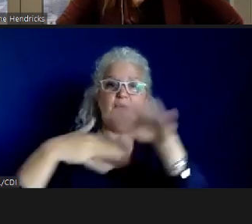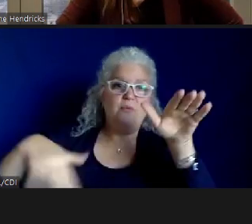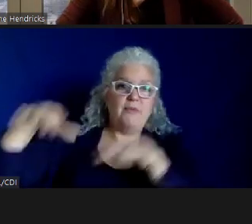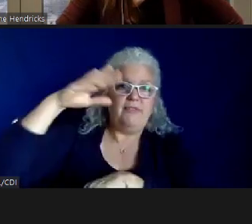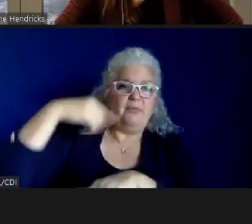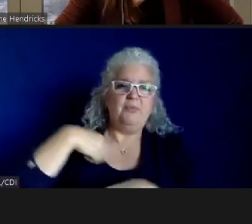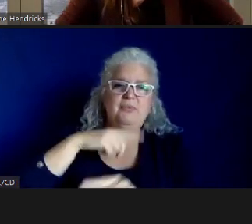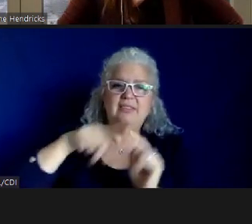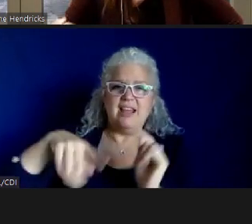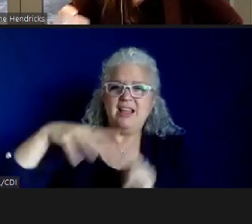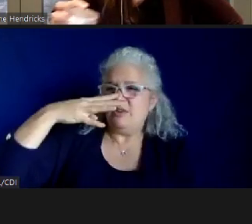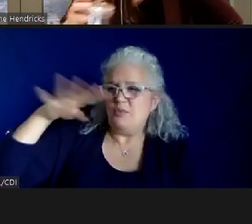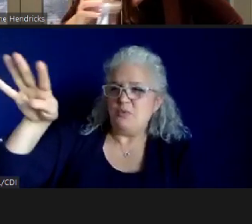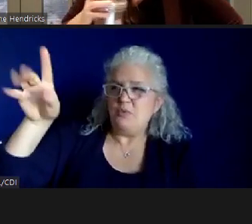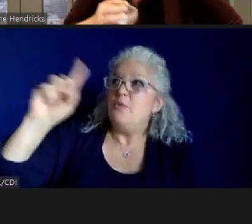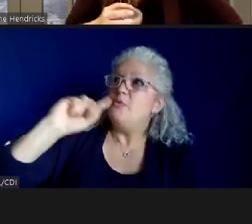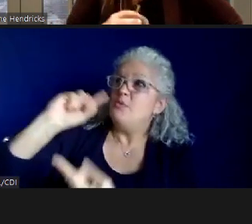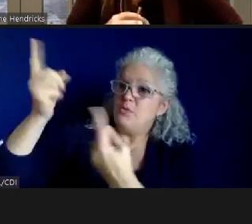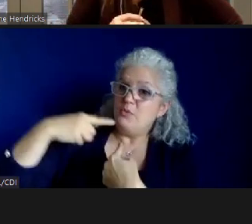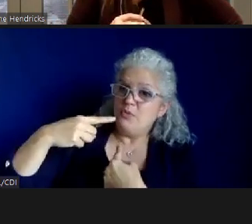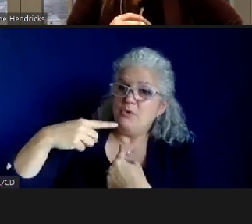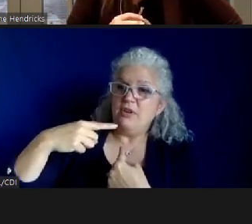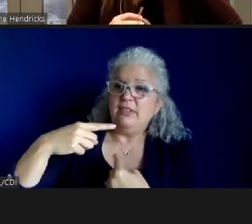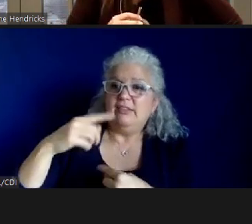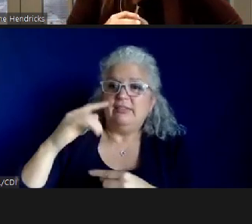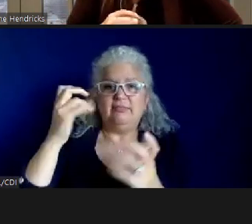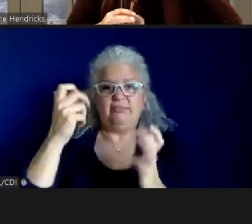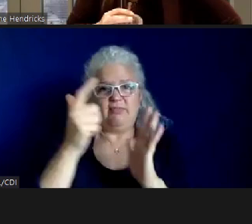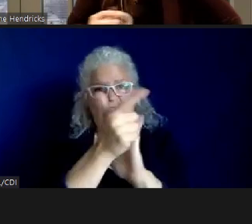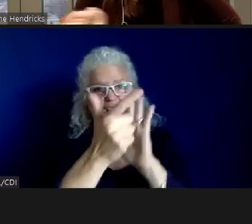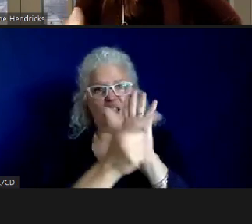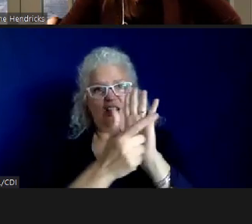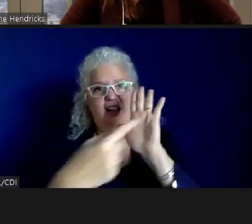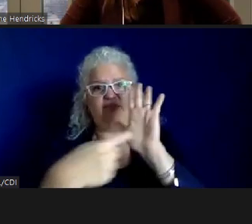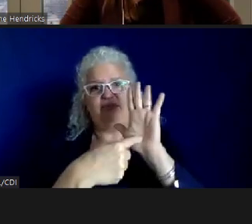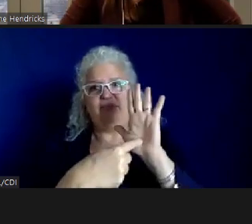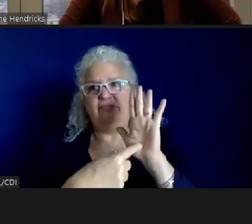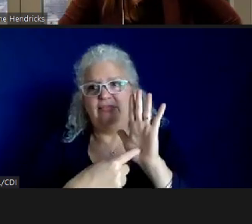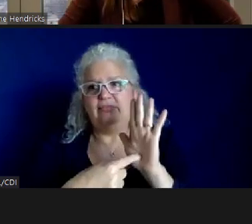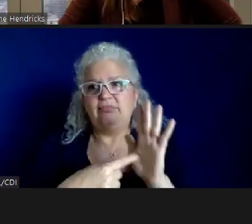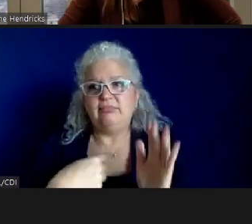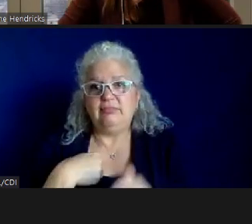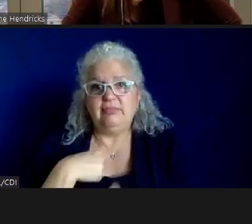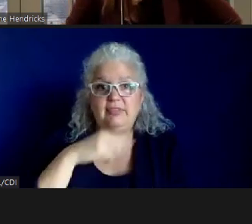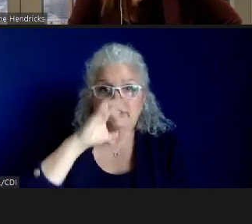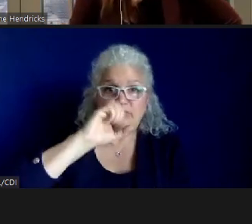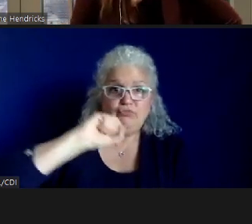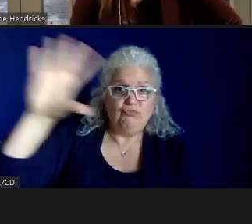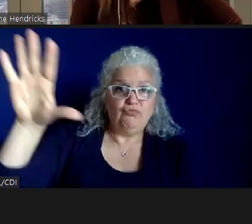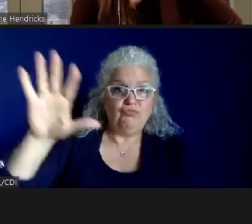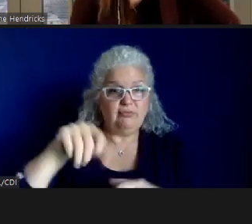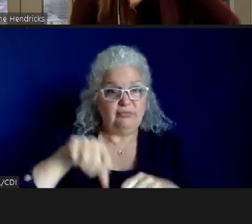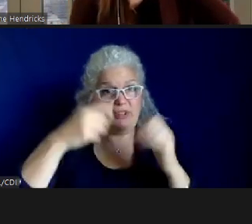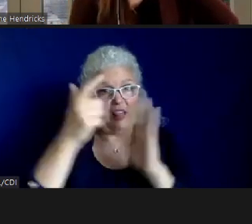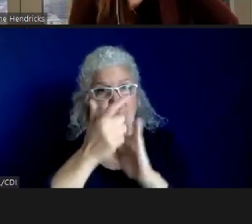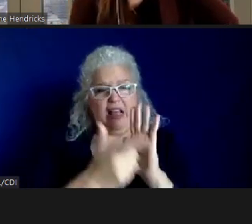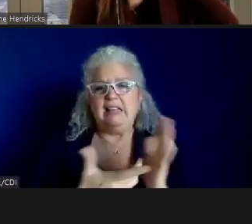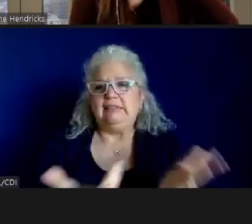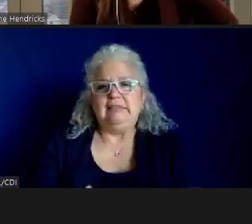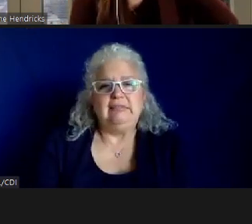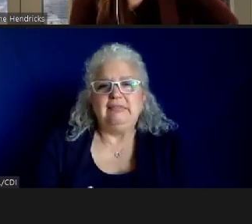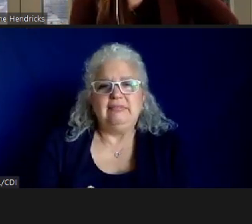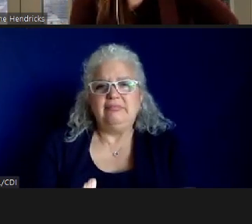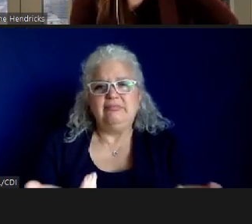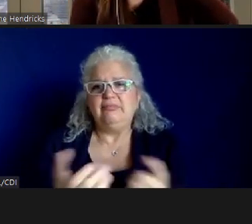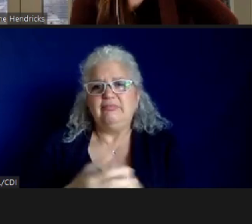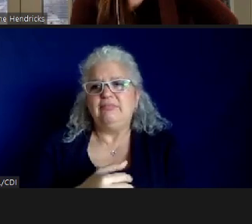that is law at the state, it is not something we would do lightly or should take lightly